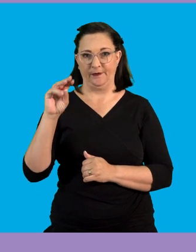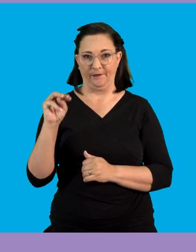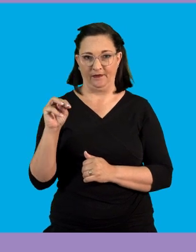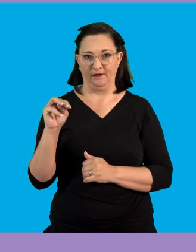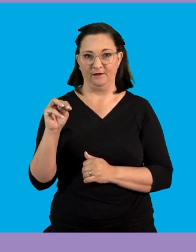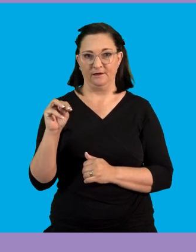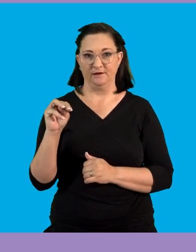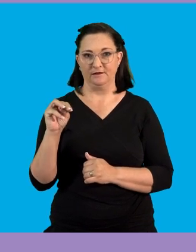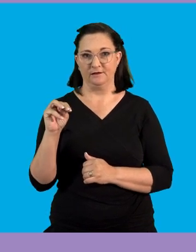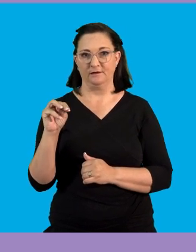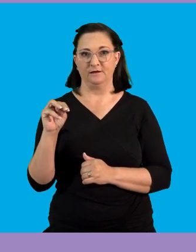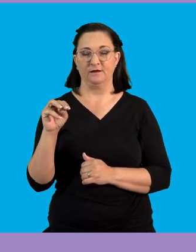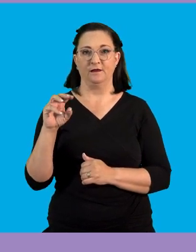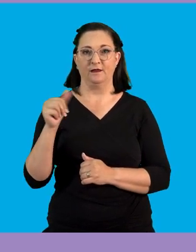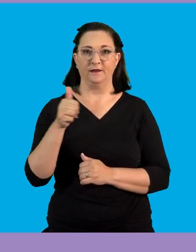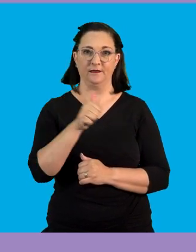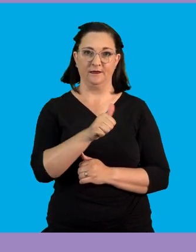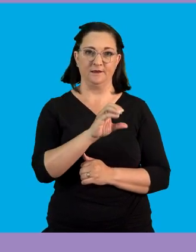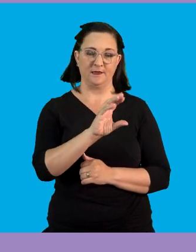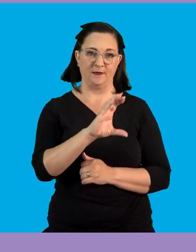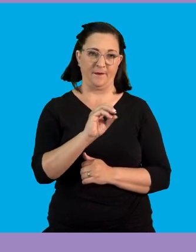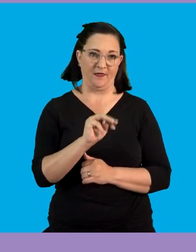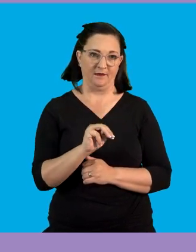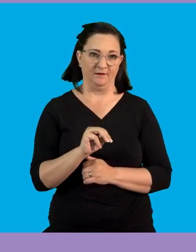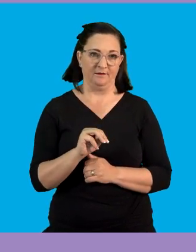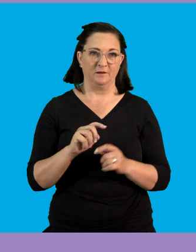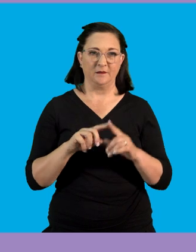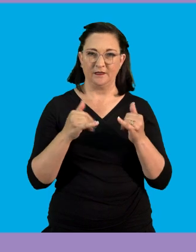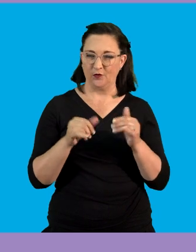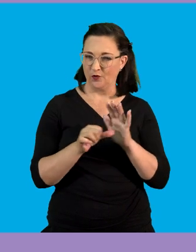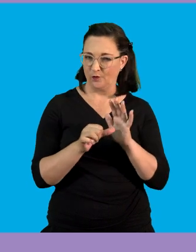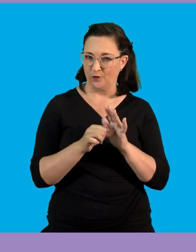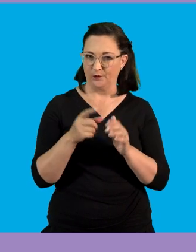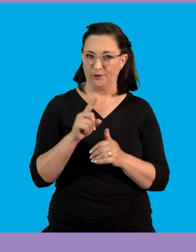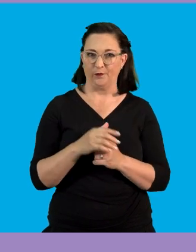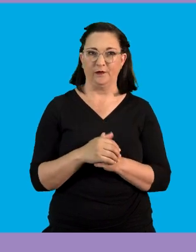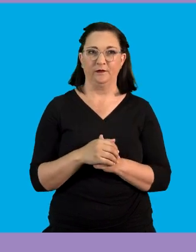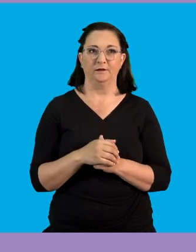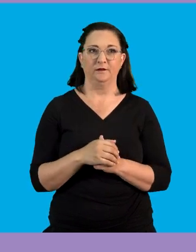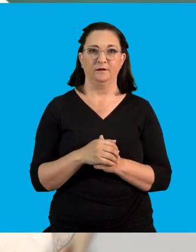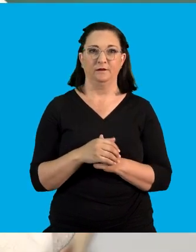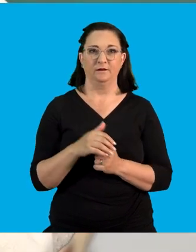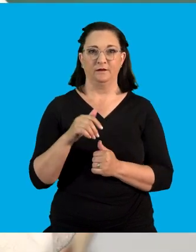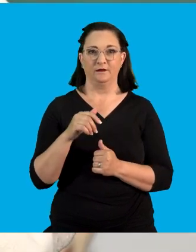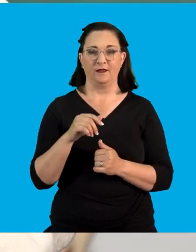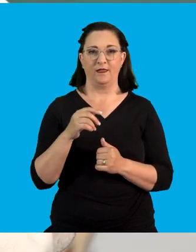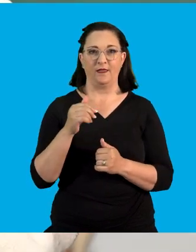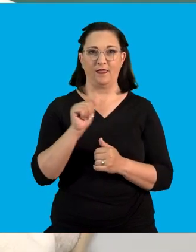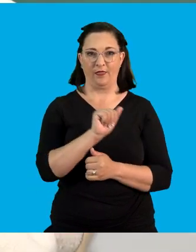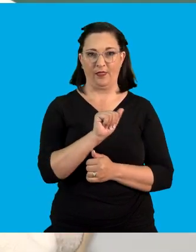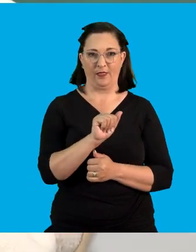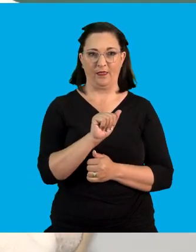AP equals to 6 centimeters. Now, it's important that as we read that, we make our